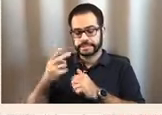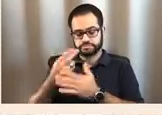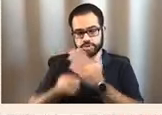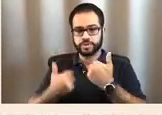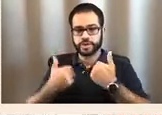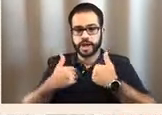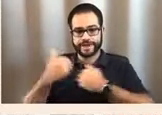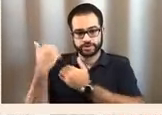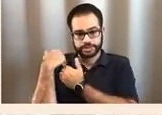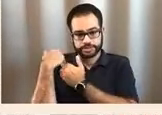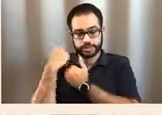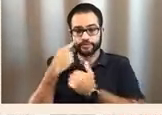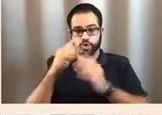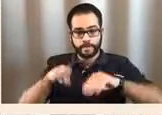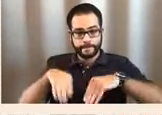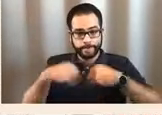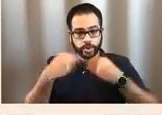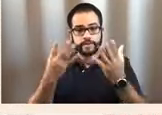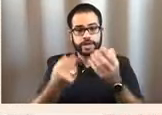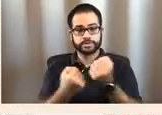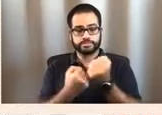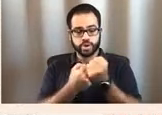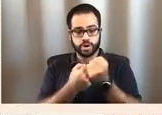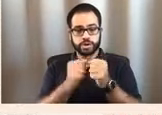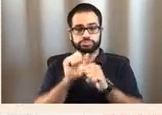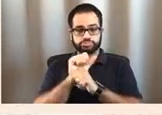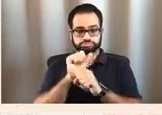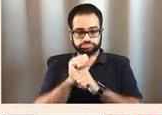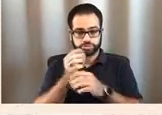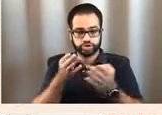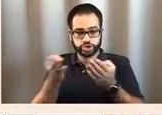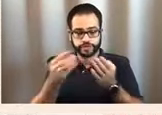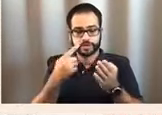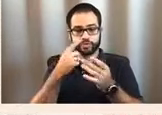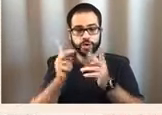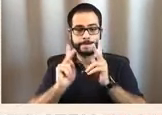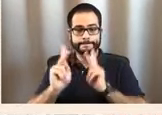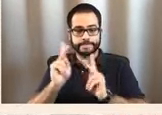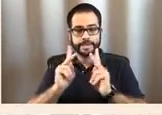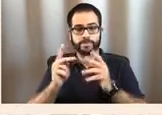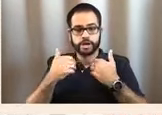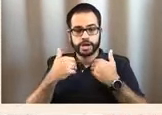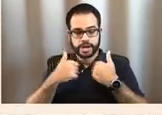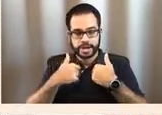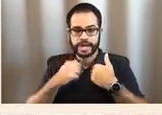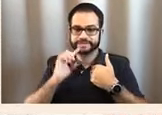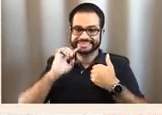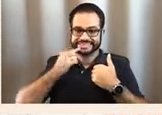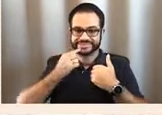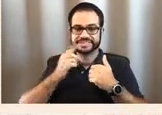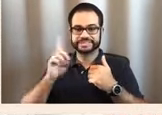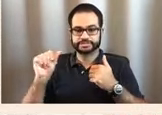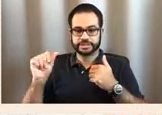provide supported employment services to individuals with most significant disabilities who